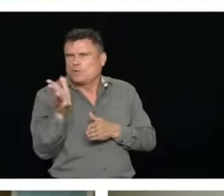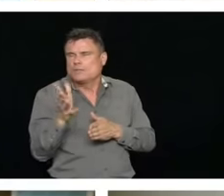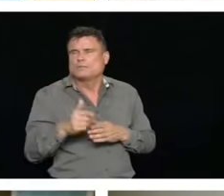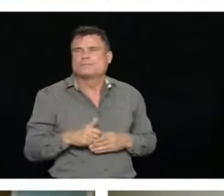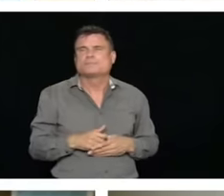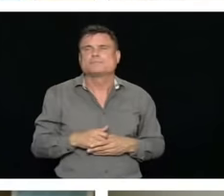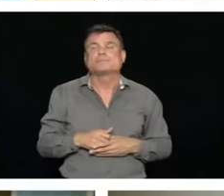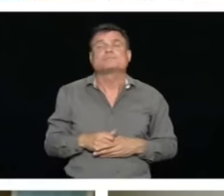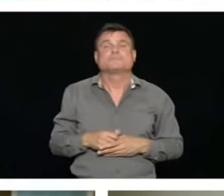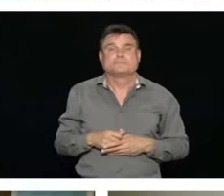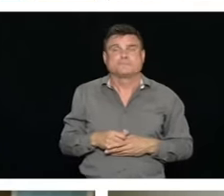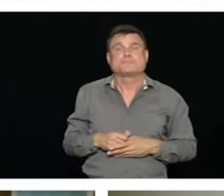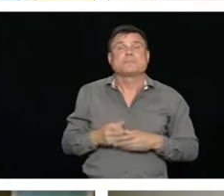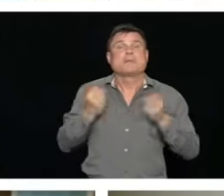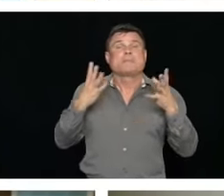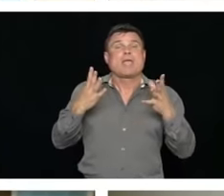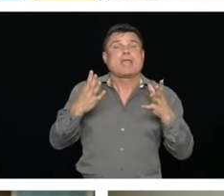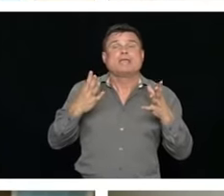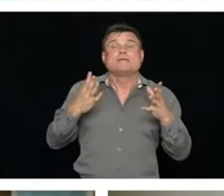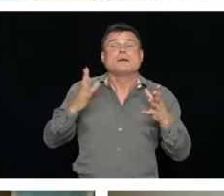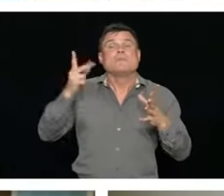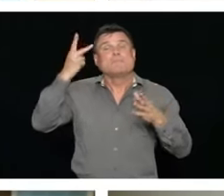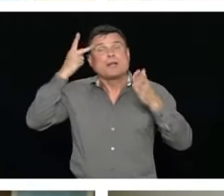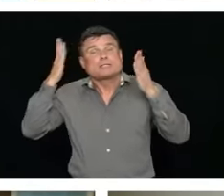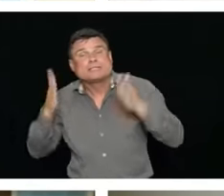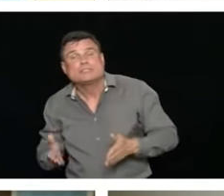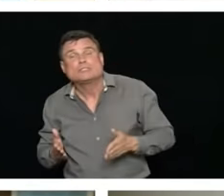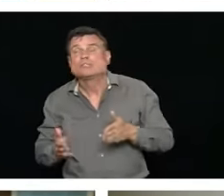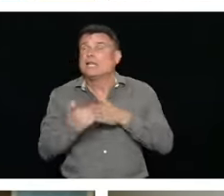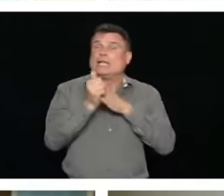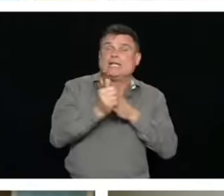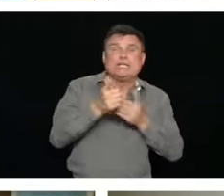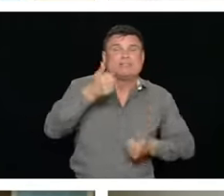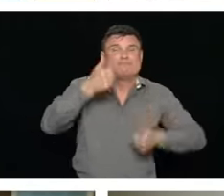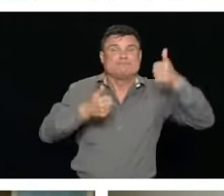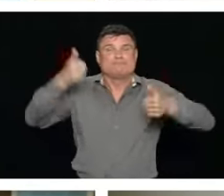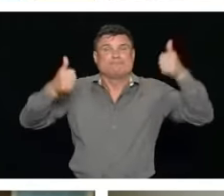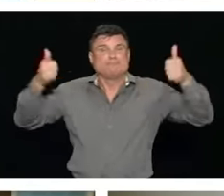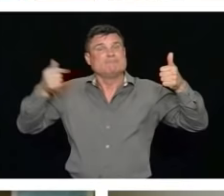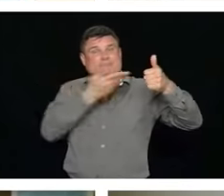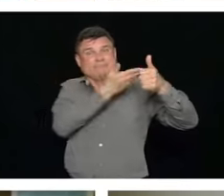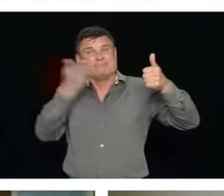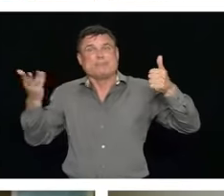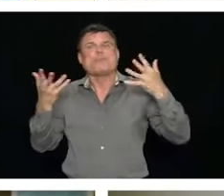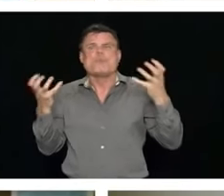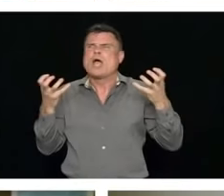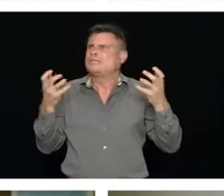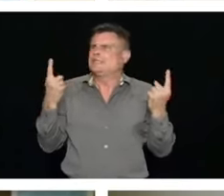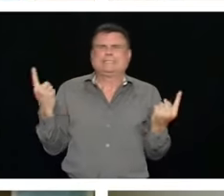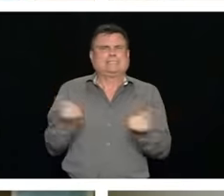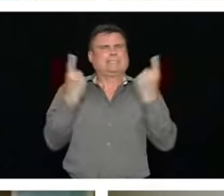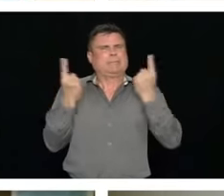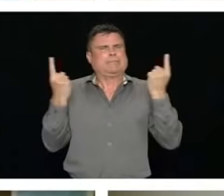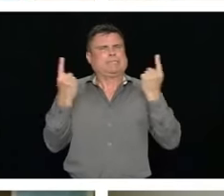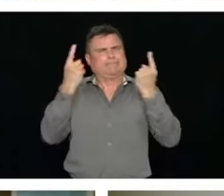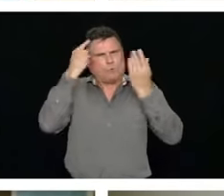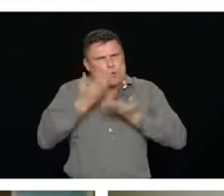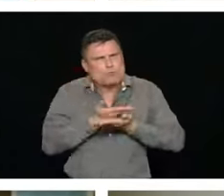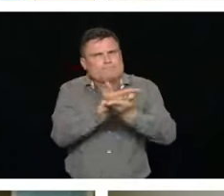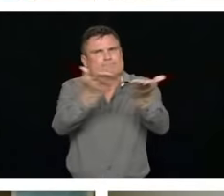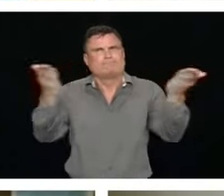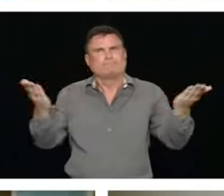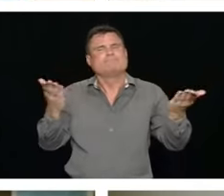and do something memorable provincially. But really good ideas are bubbling up out there from different districts. Stephanie might have an